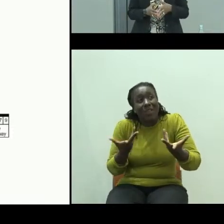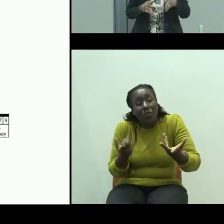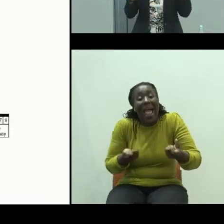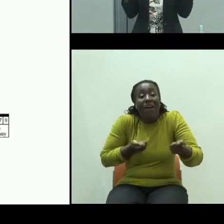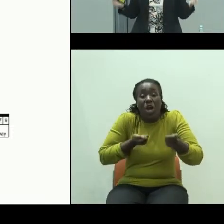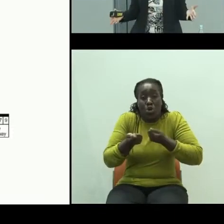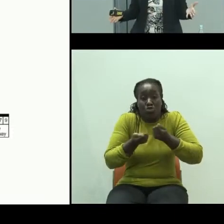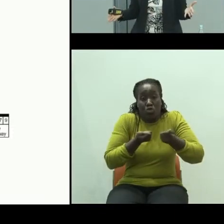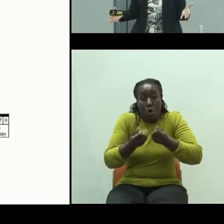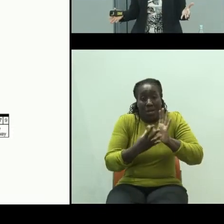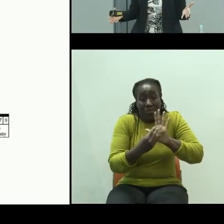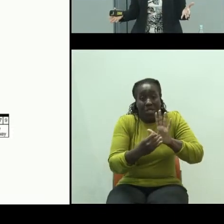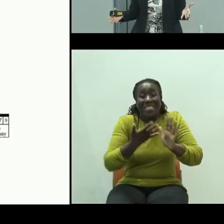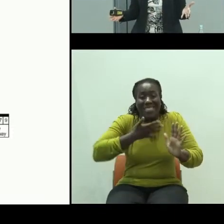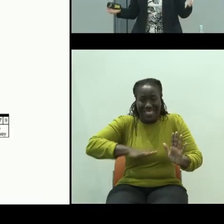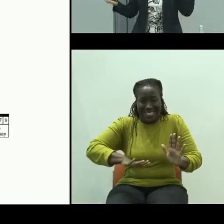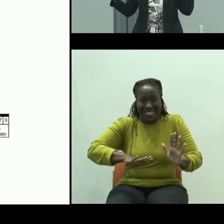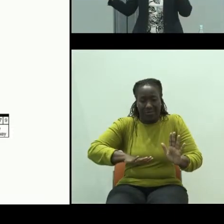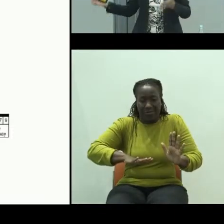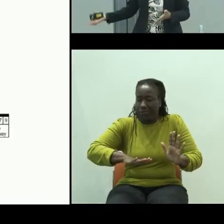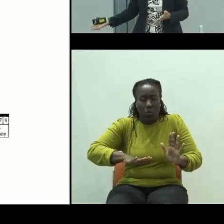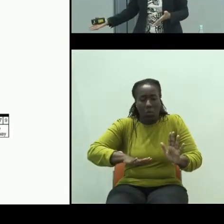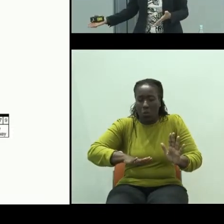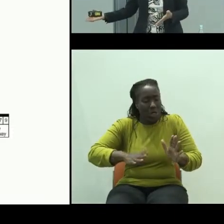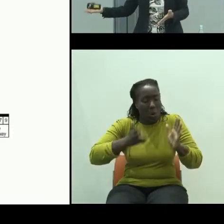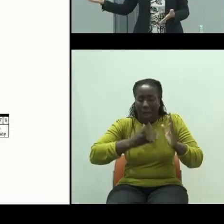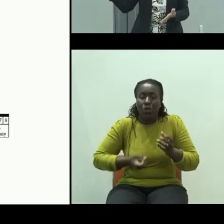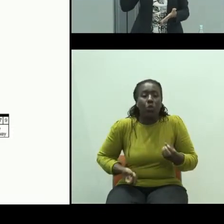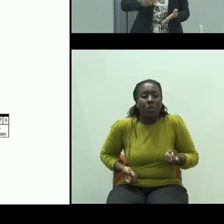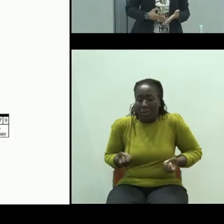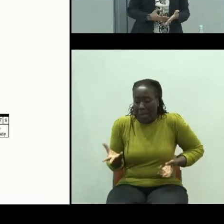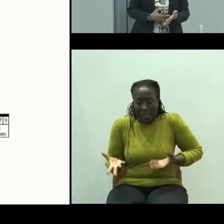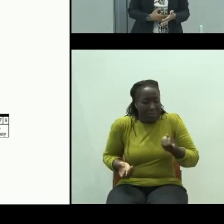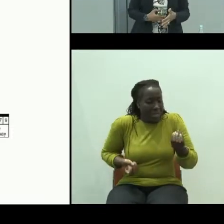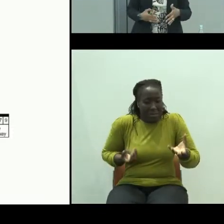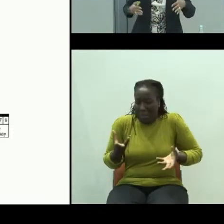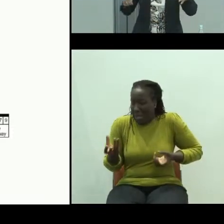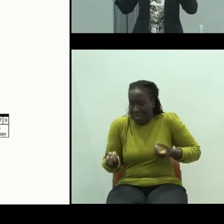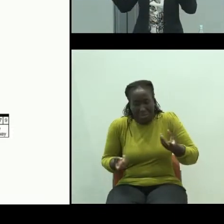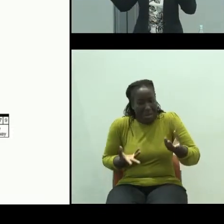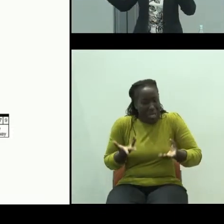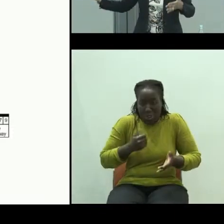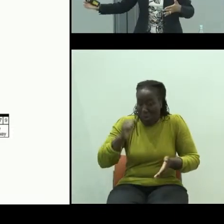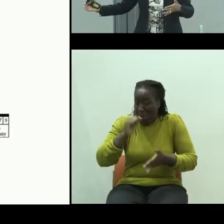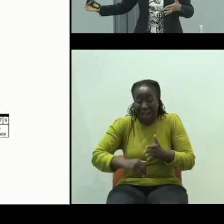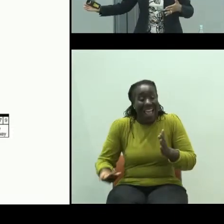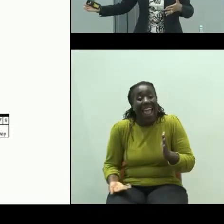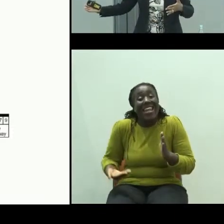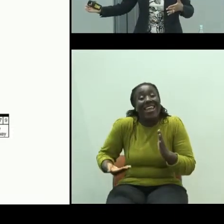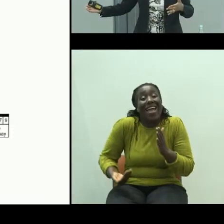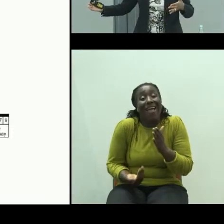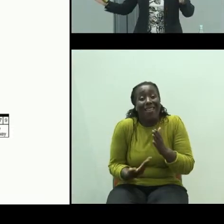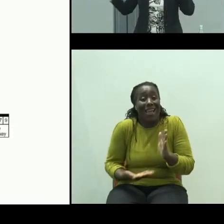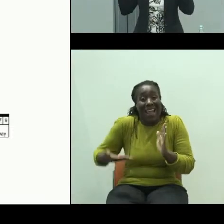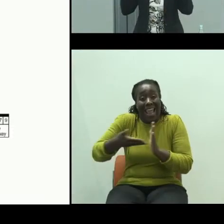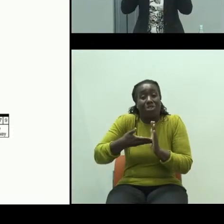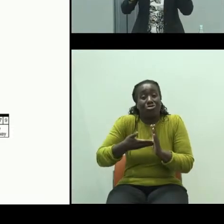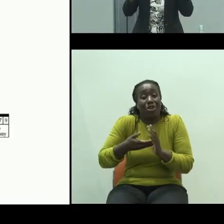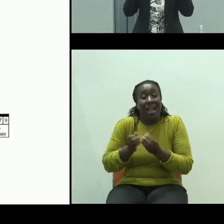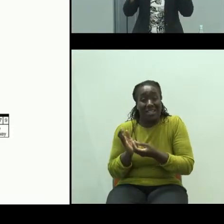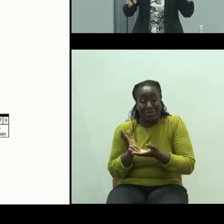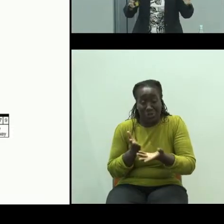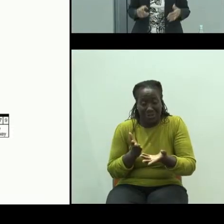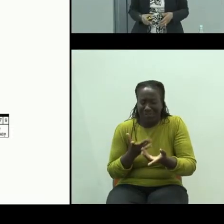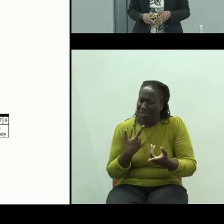required, and we've been able to show that we don't have to spend the money for an extra inducer. We can just let the cells respond to what